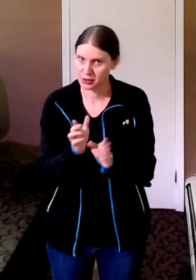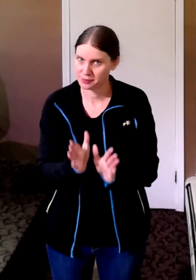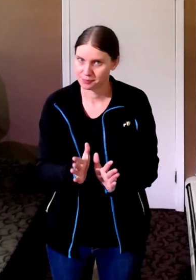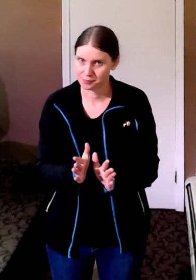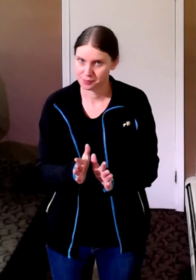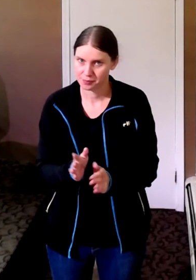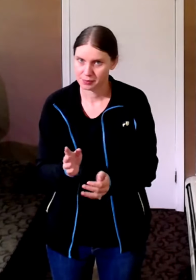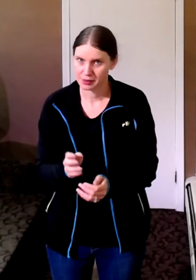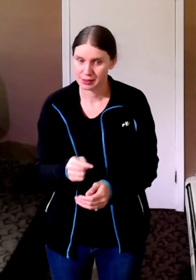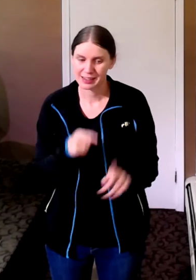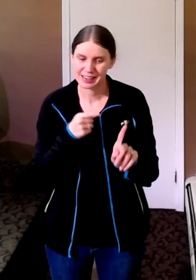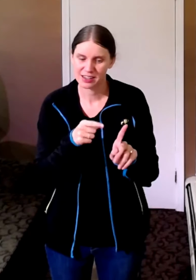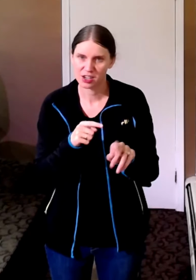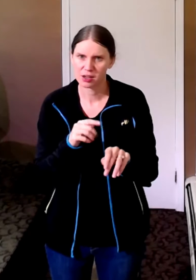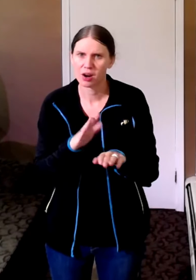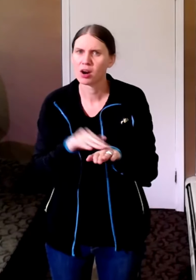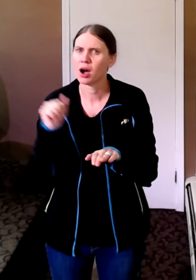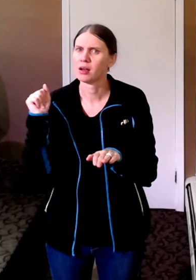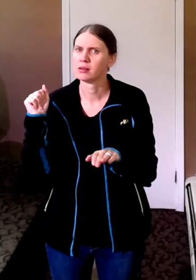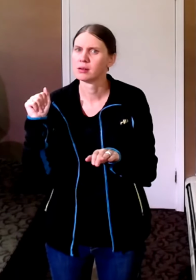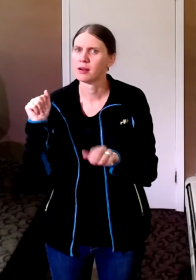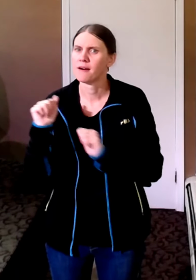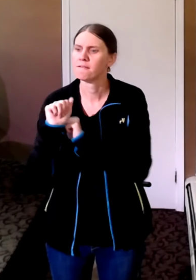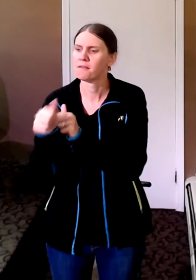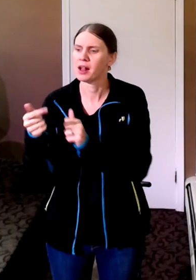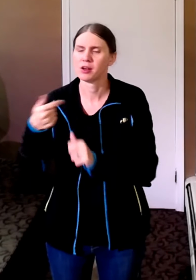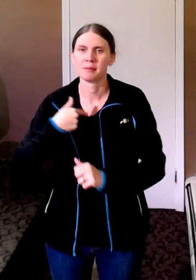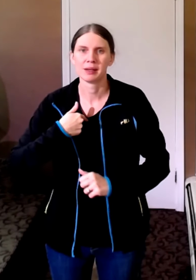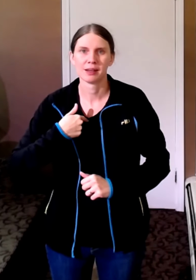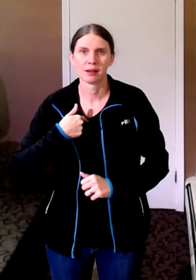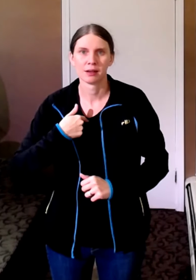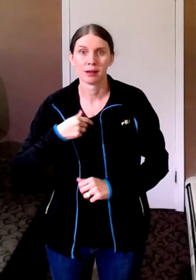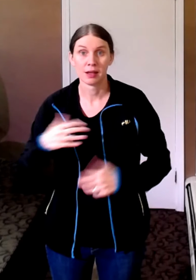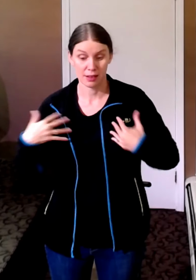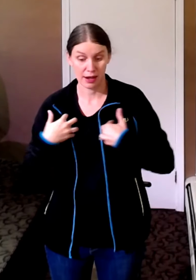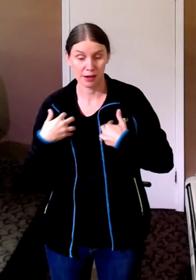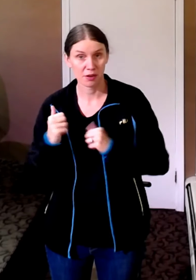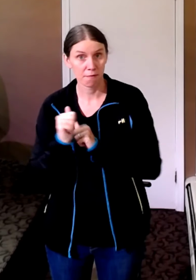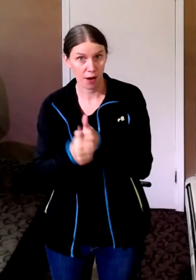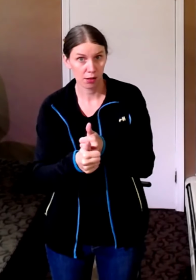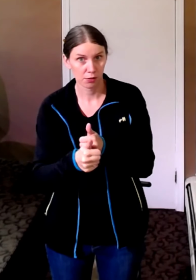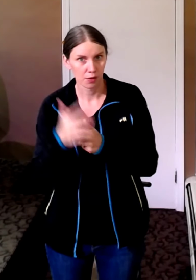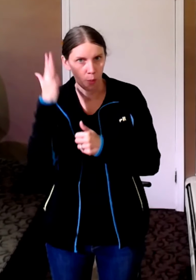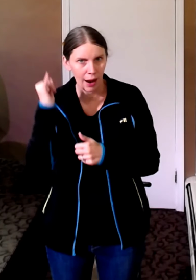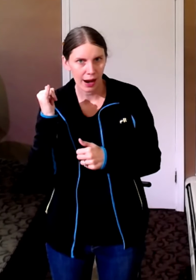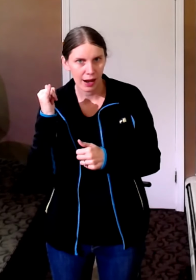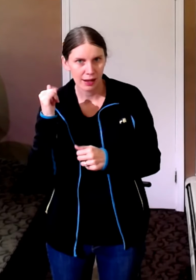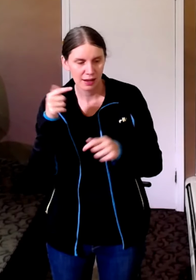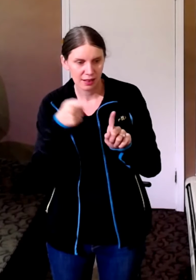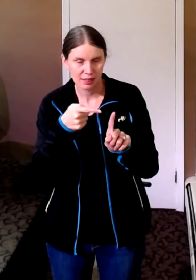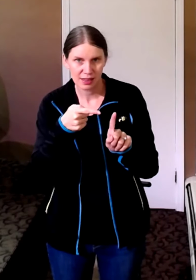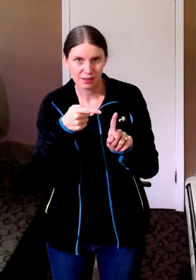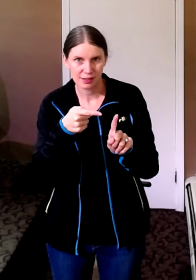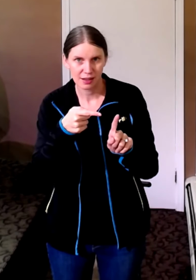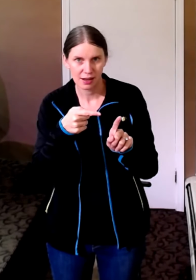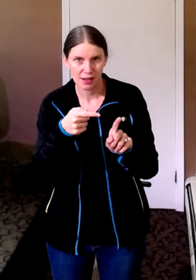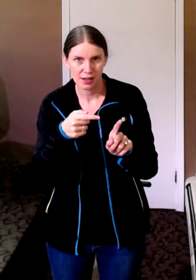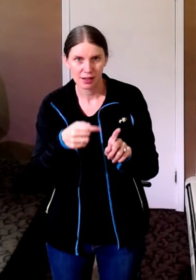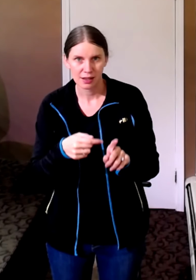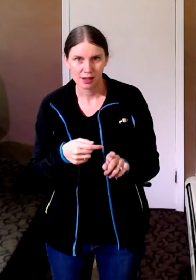The shepherd calls out, follow me, and they follow because That is the one that is the source of